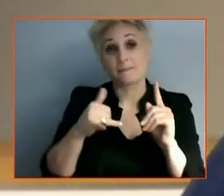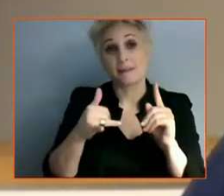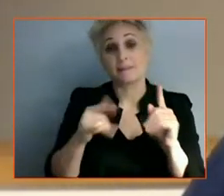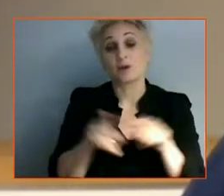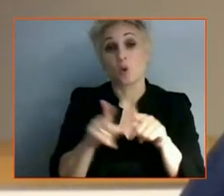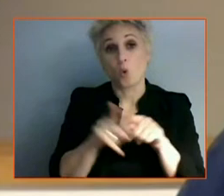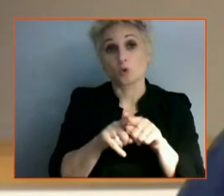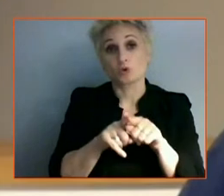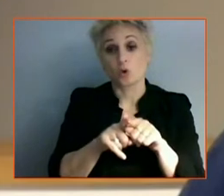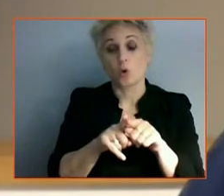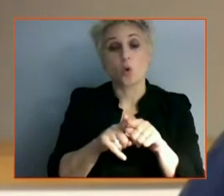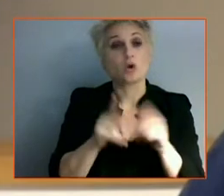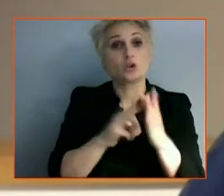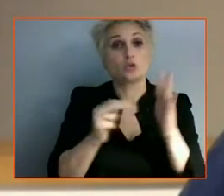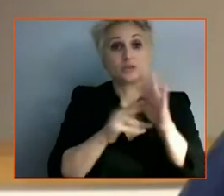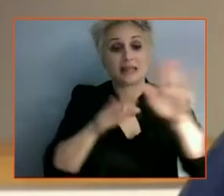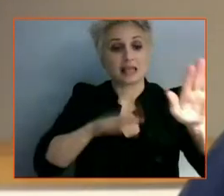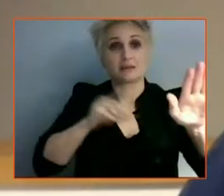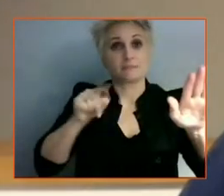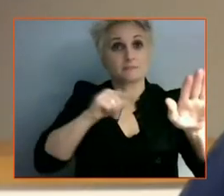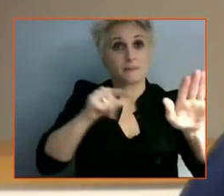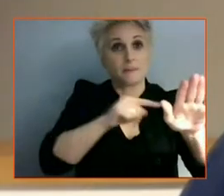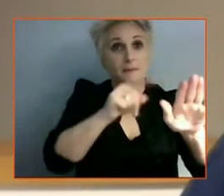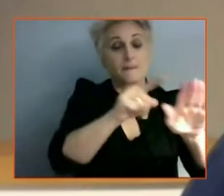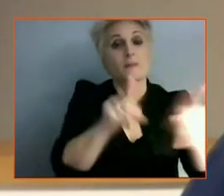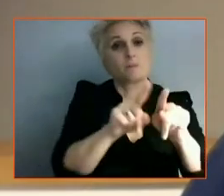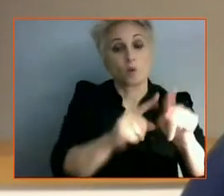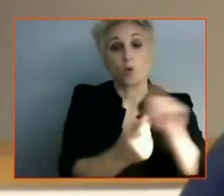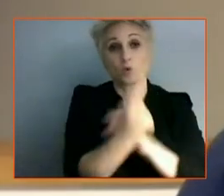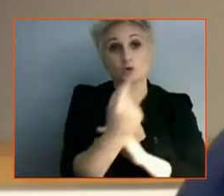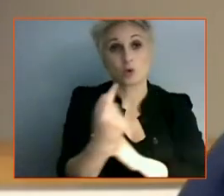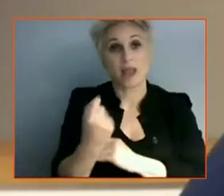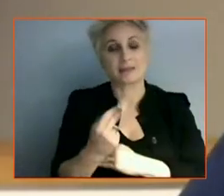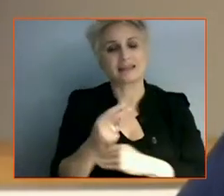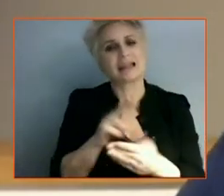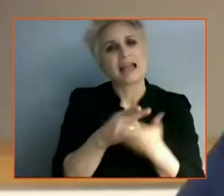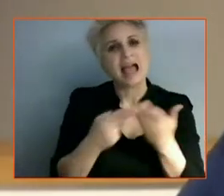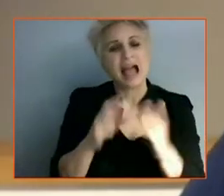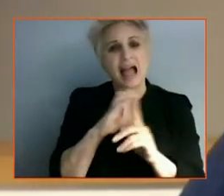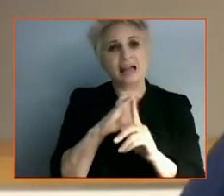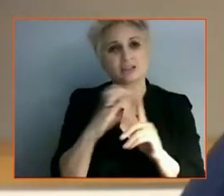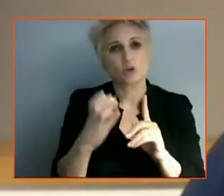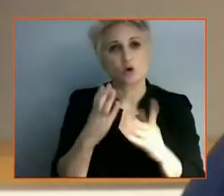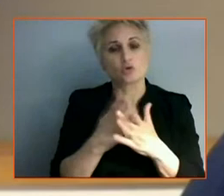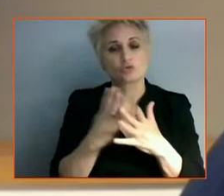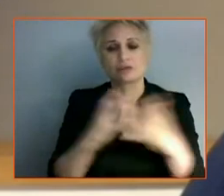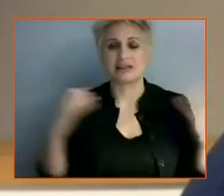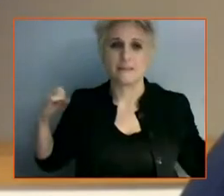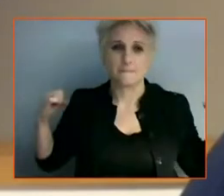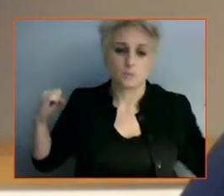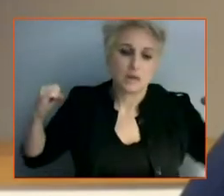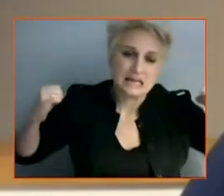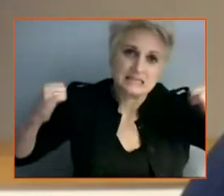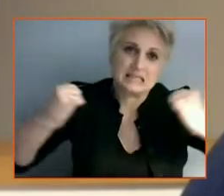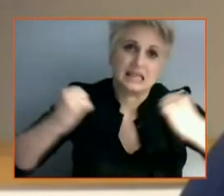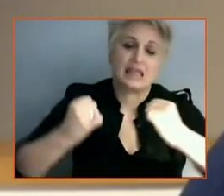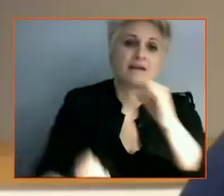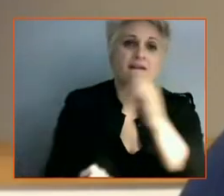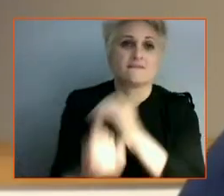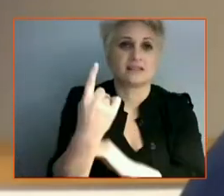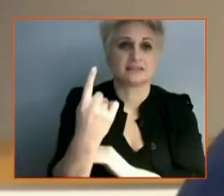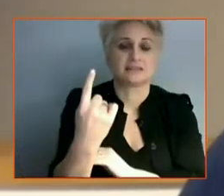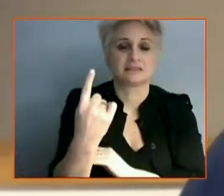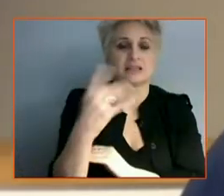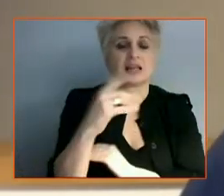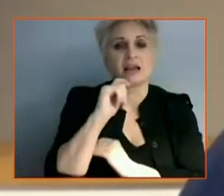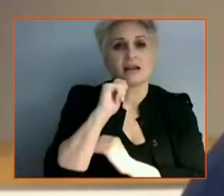around the country, is that the arts and cultural sector are putting together numbers of events that will